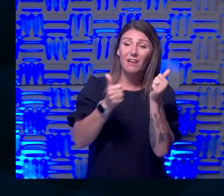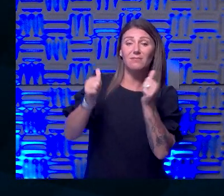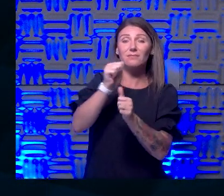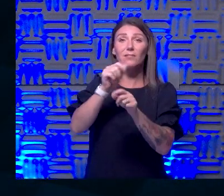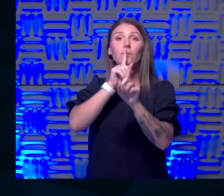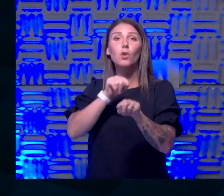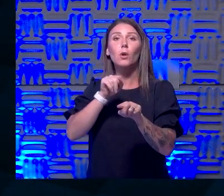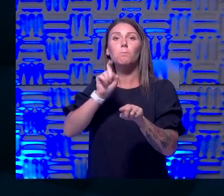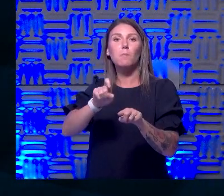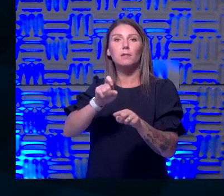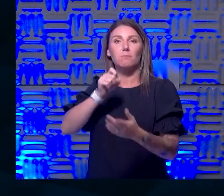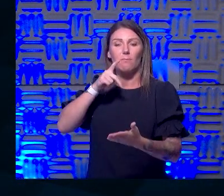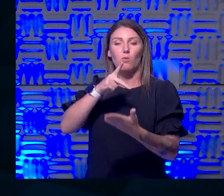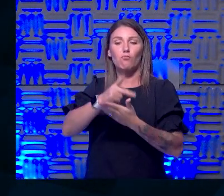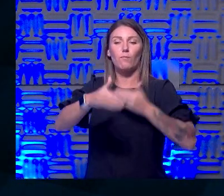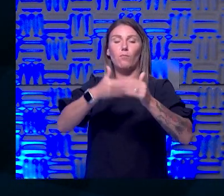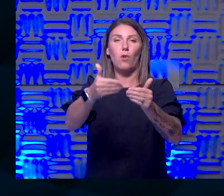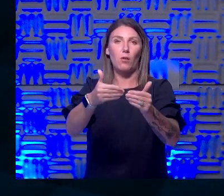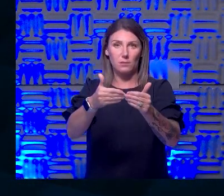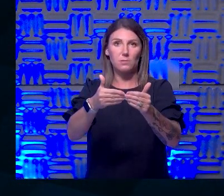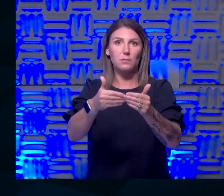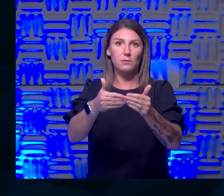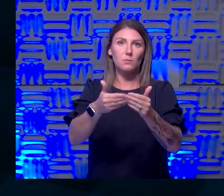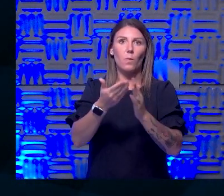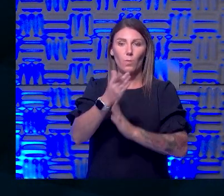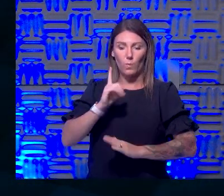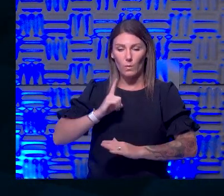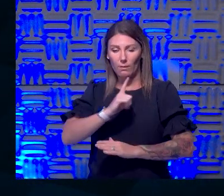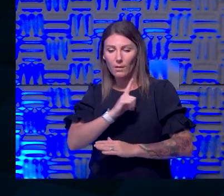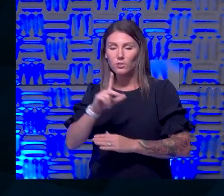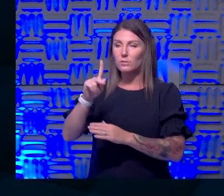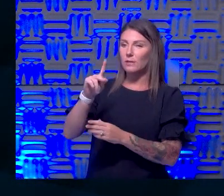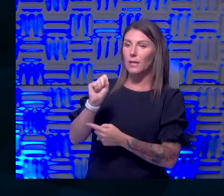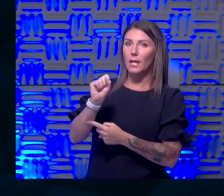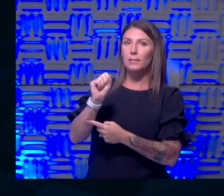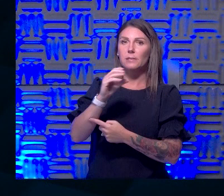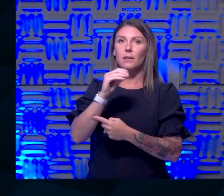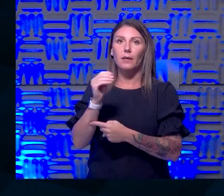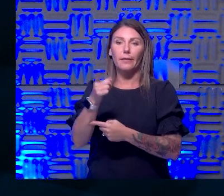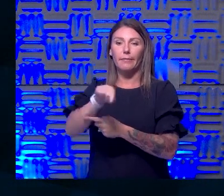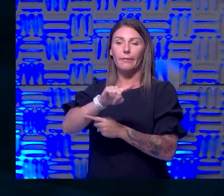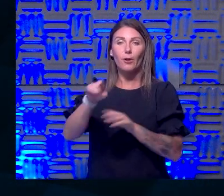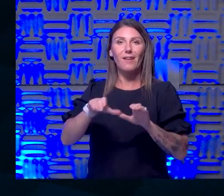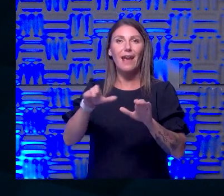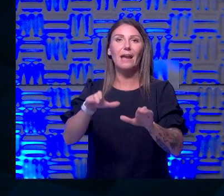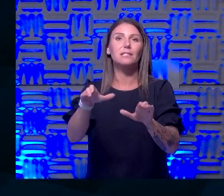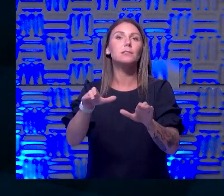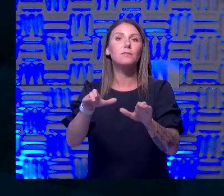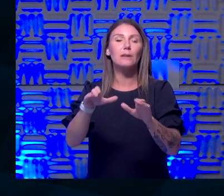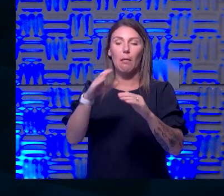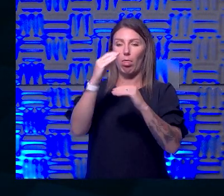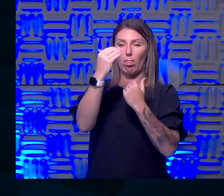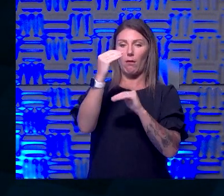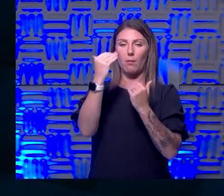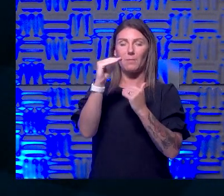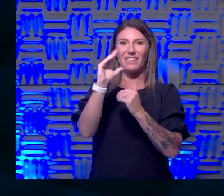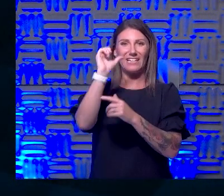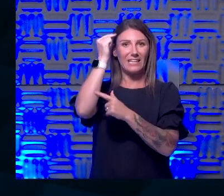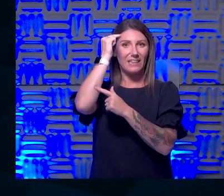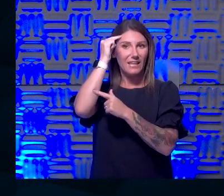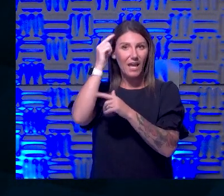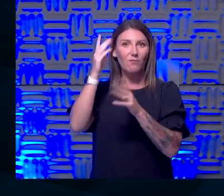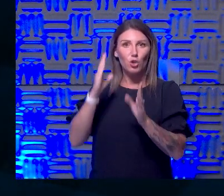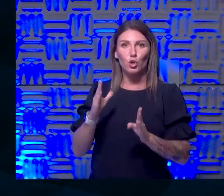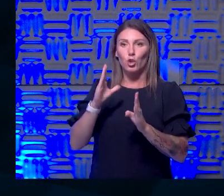approval process. The legislature in Kansas has been actively limiting the governor's